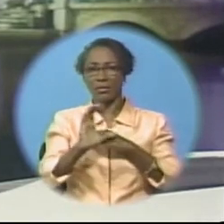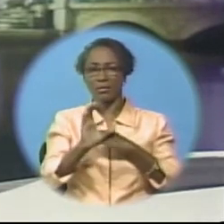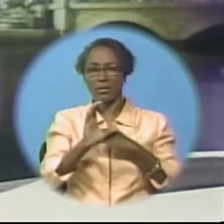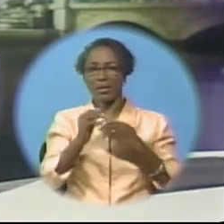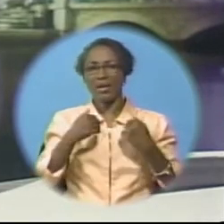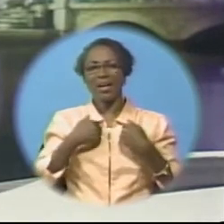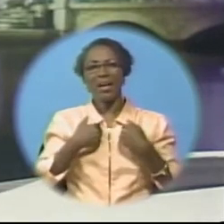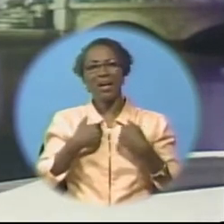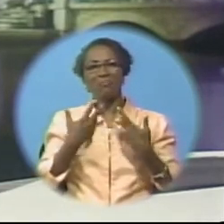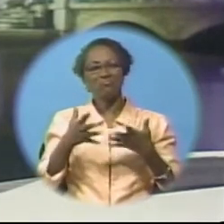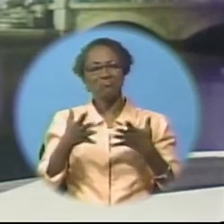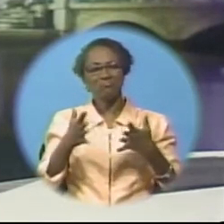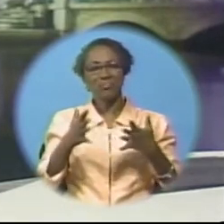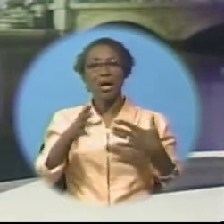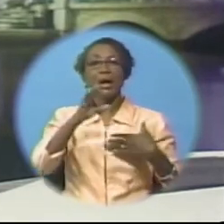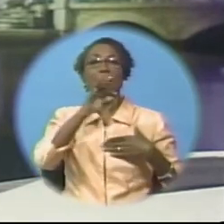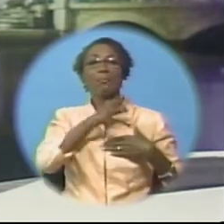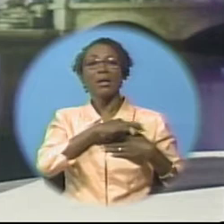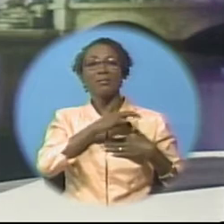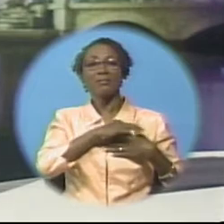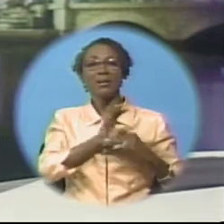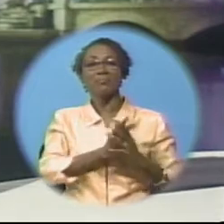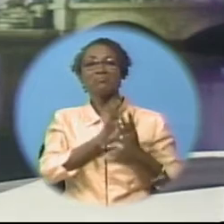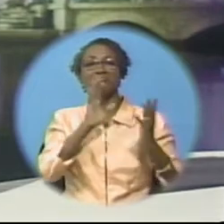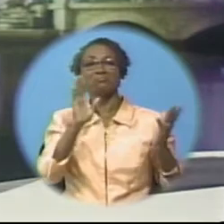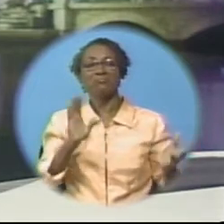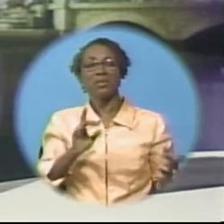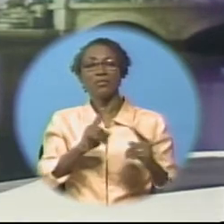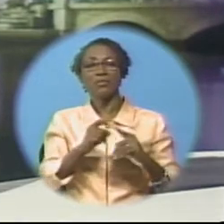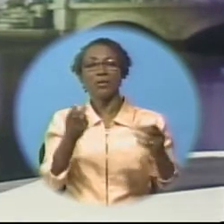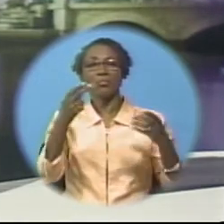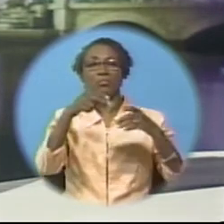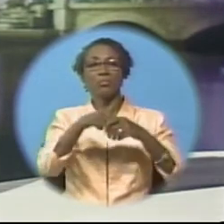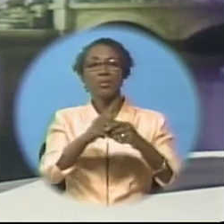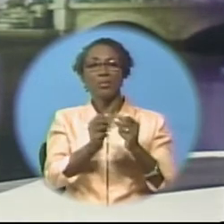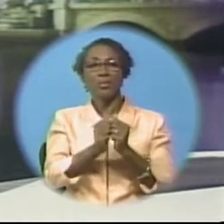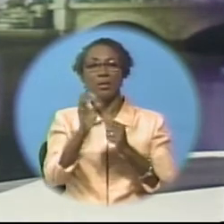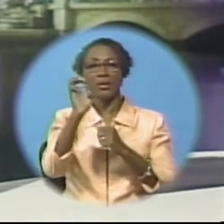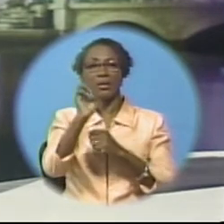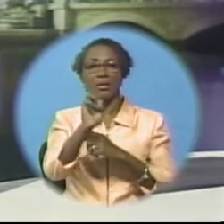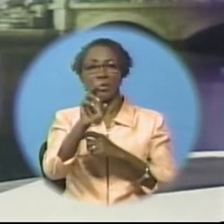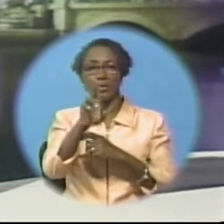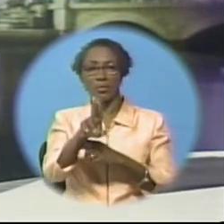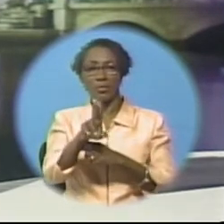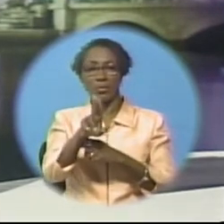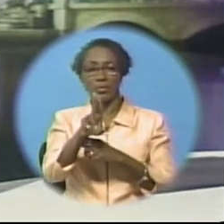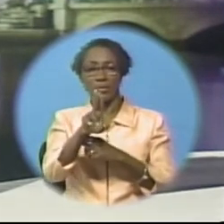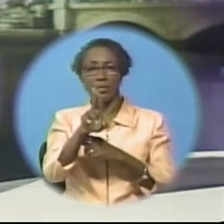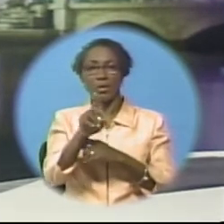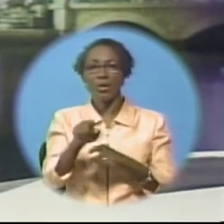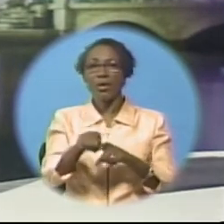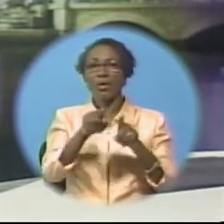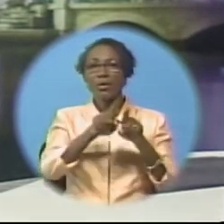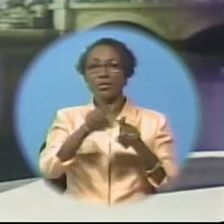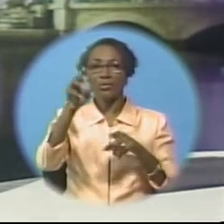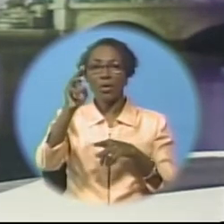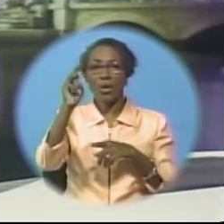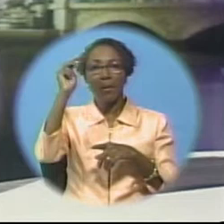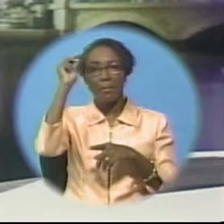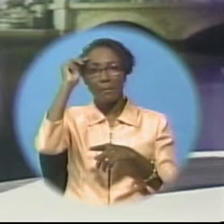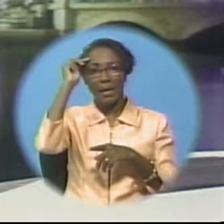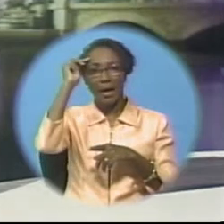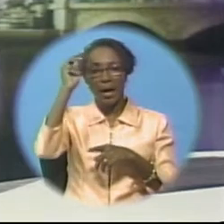significantly from their partnership with the European Union. Also making that point is EU Ambassador Michael Barford. He notes that the EU